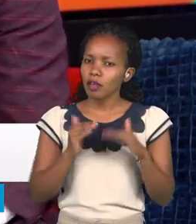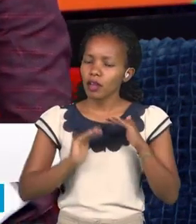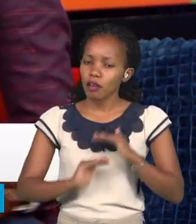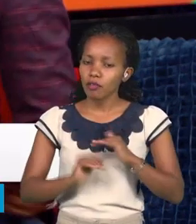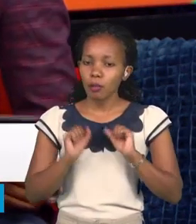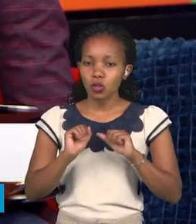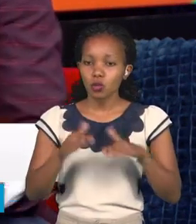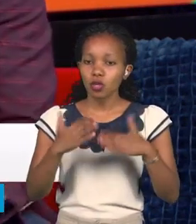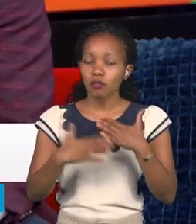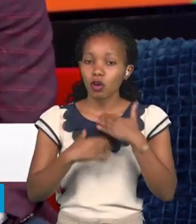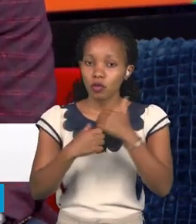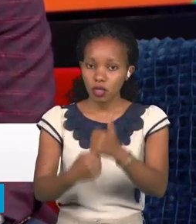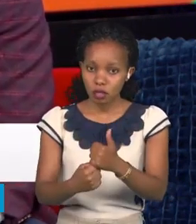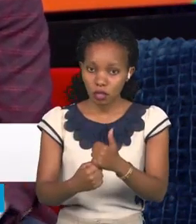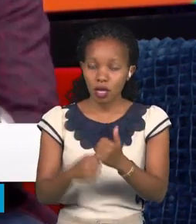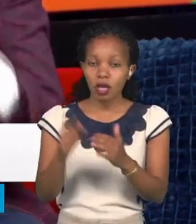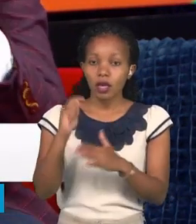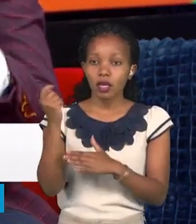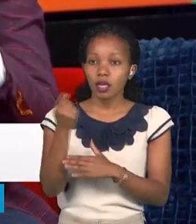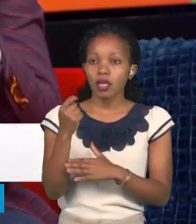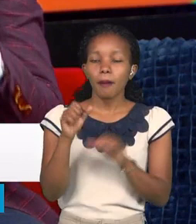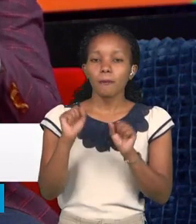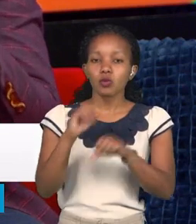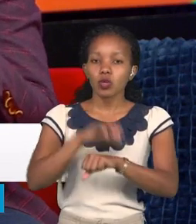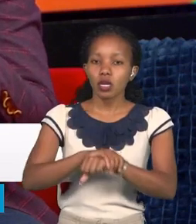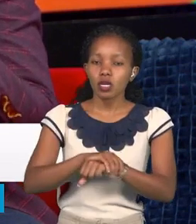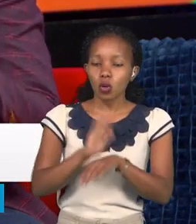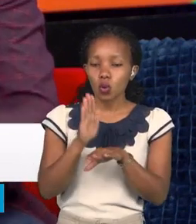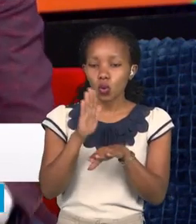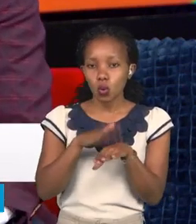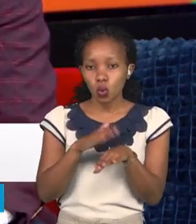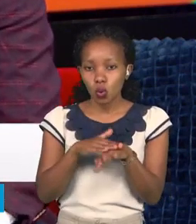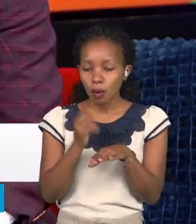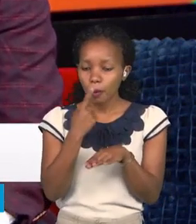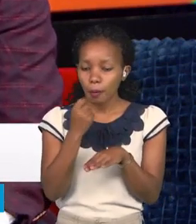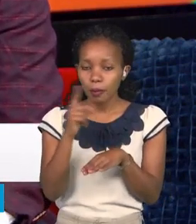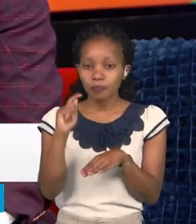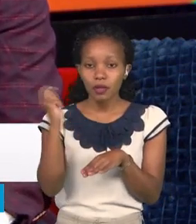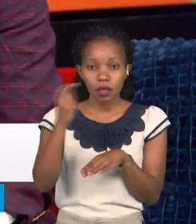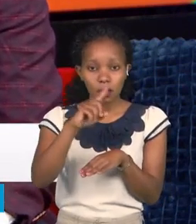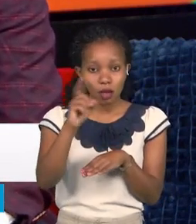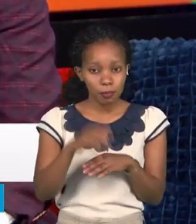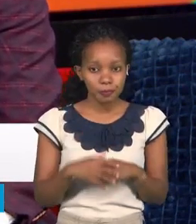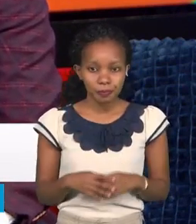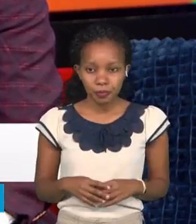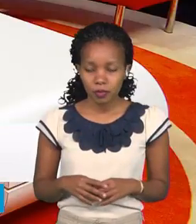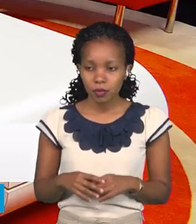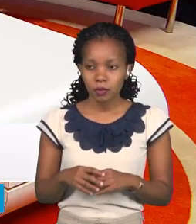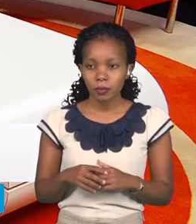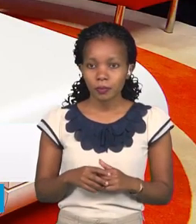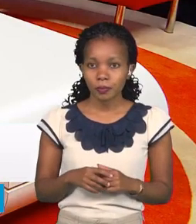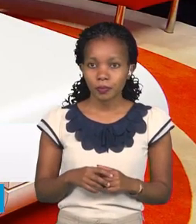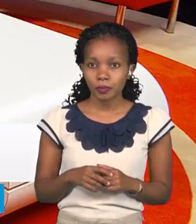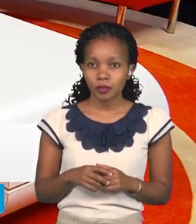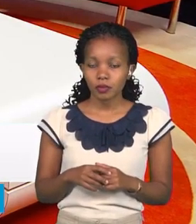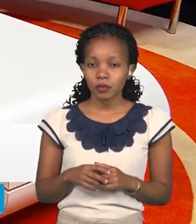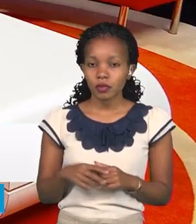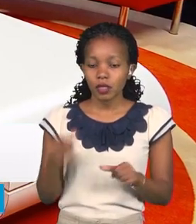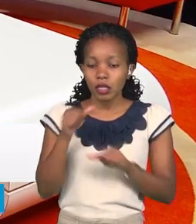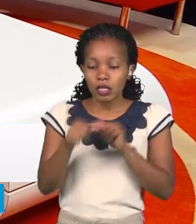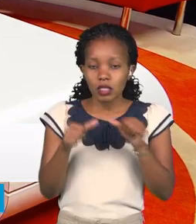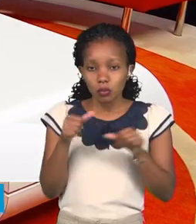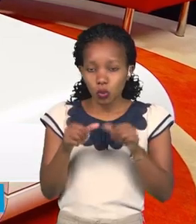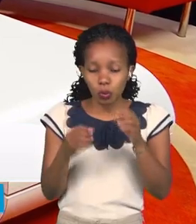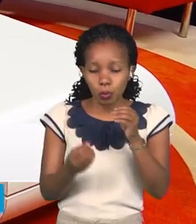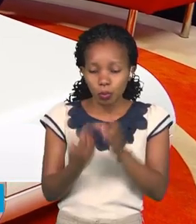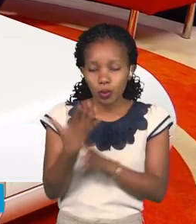that giving people confidence that in Kenya, I can get good treatment in Kenya? See, healthcare is all about, evolution. Yeah. All